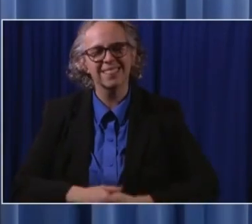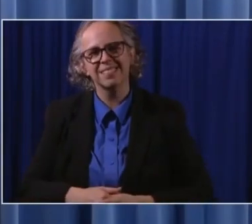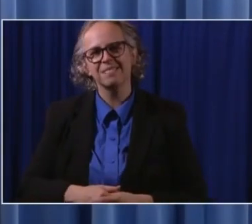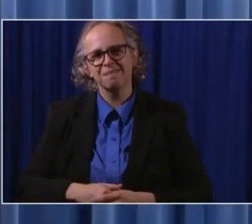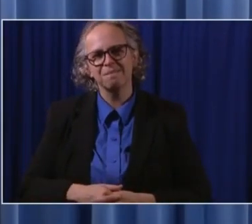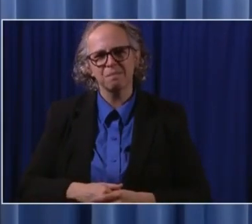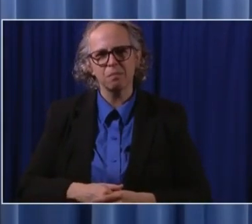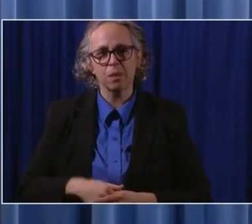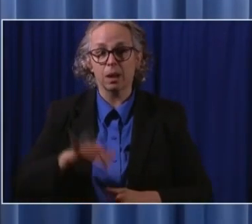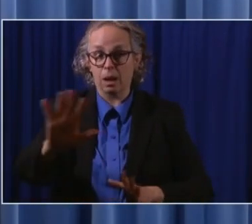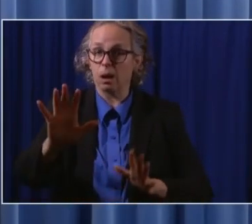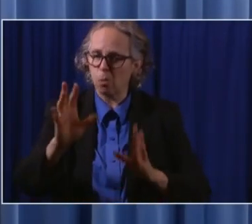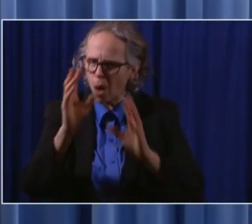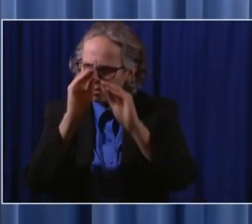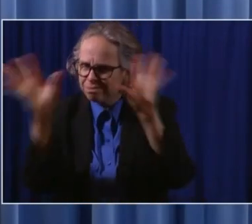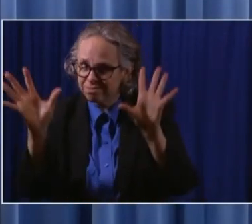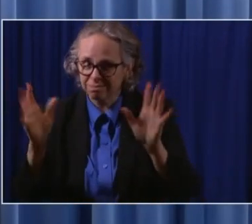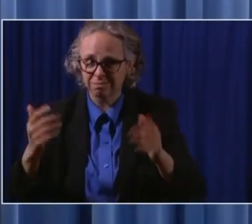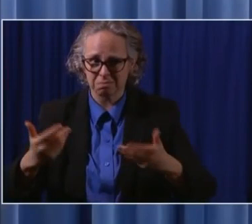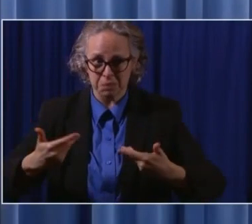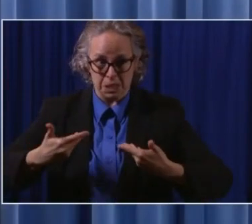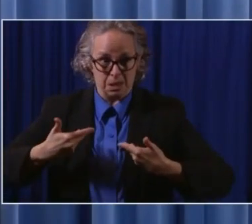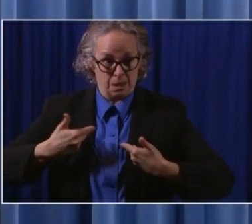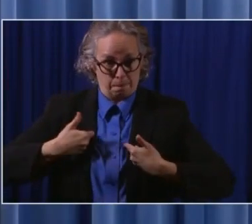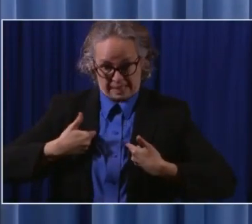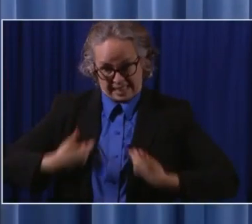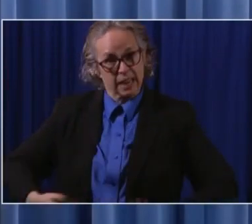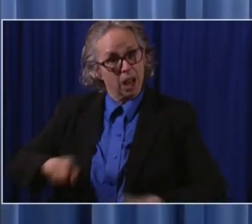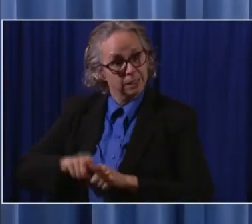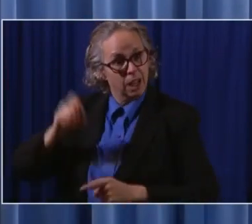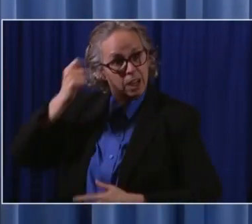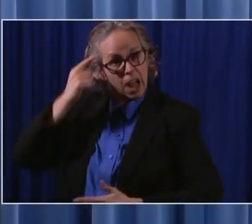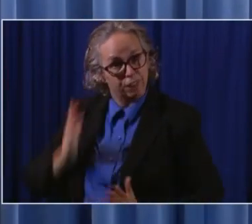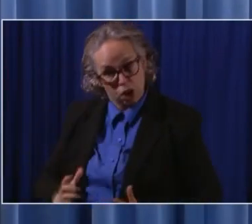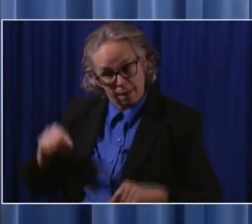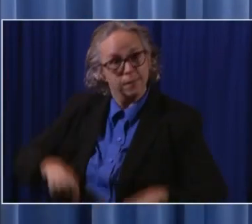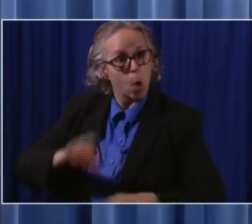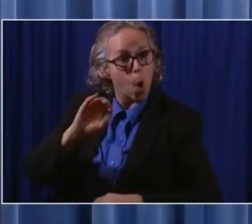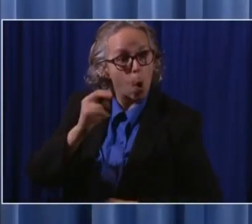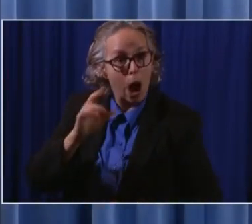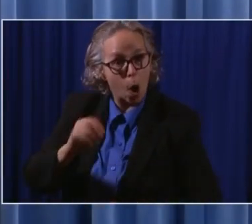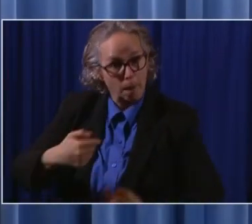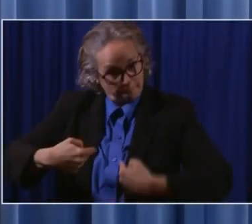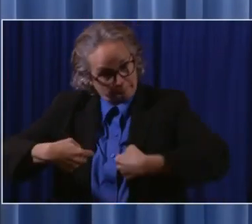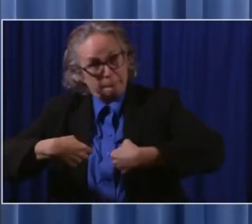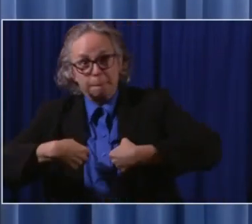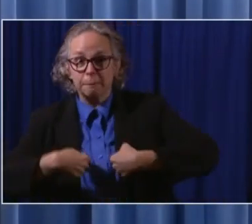not have a position in regard to the use of this particular drug